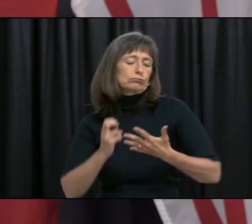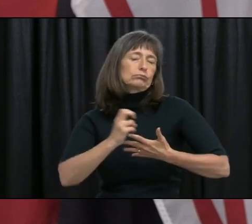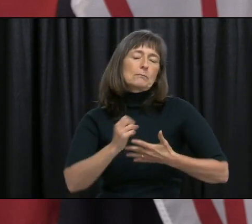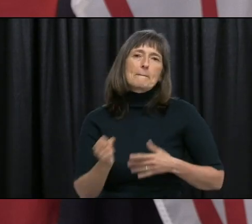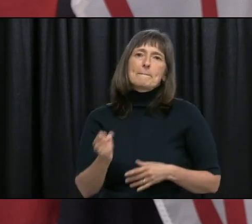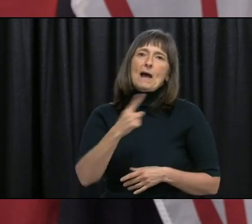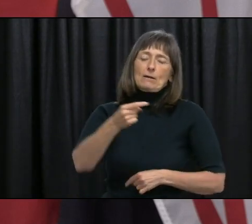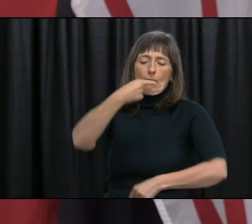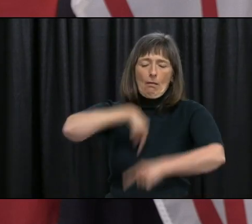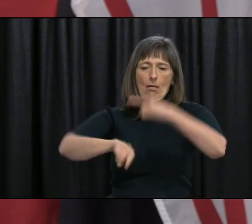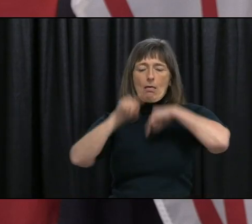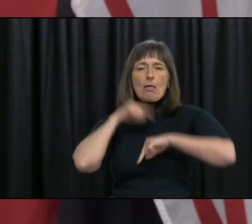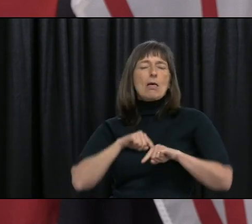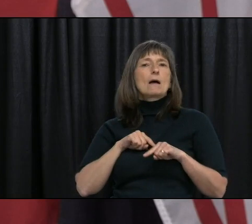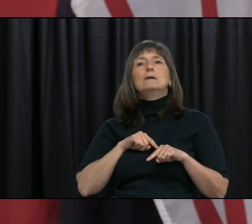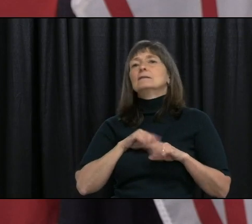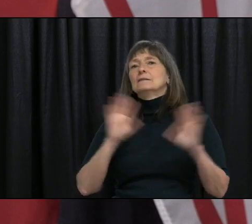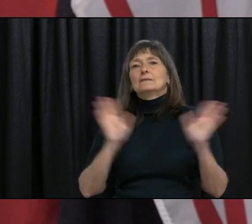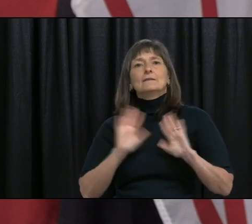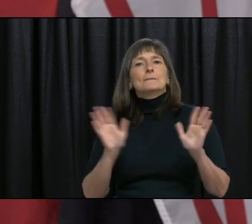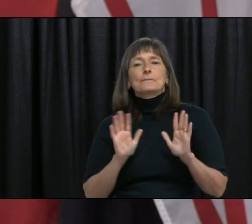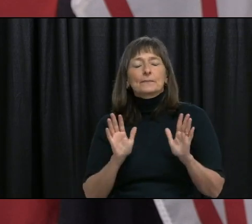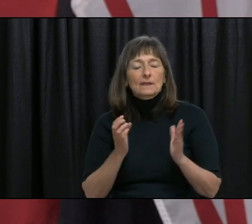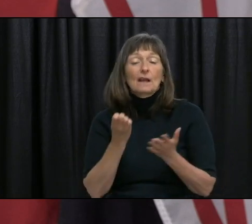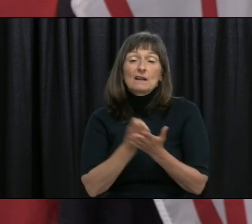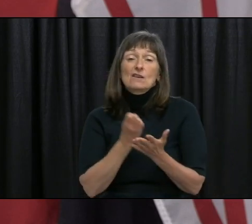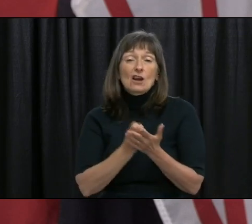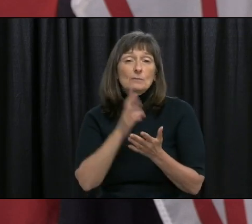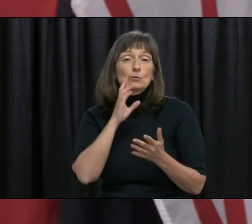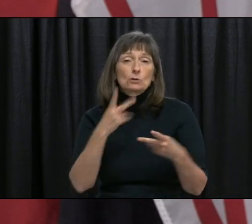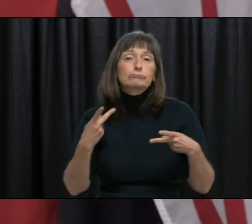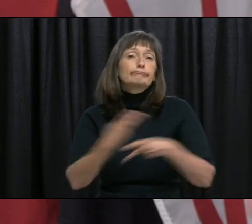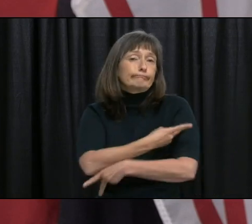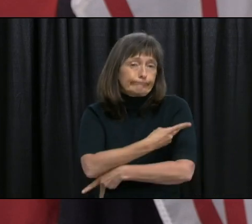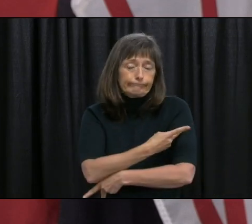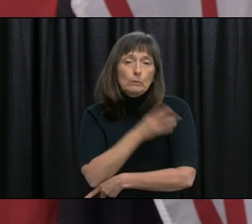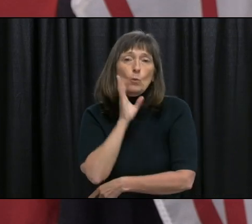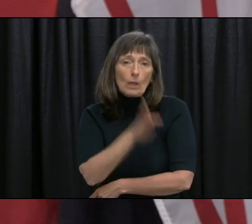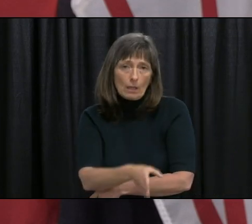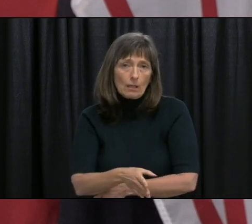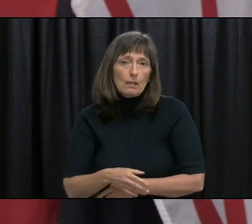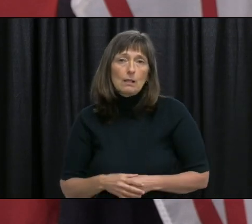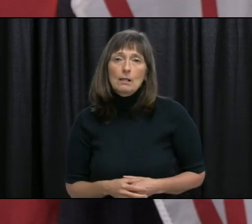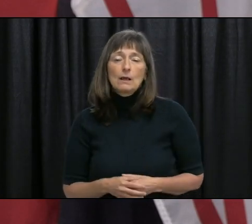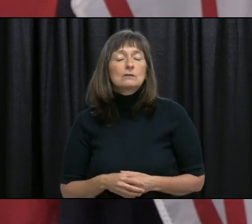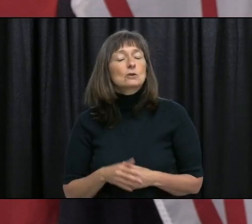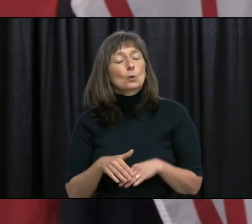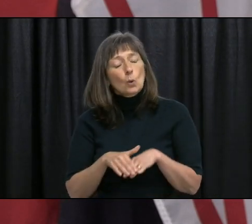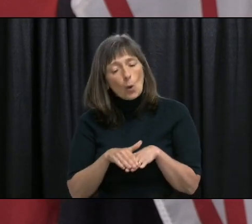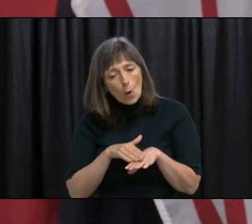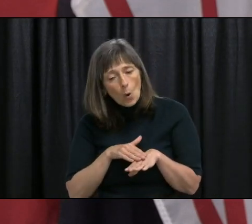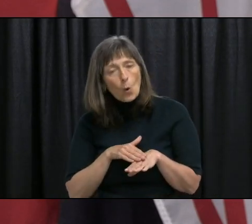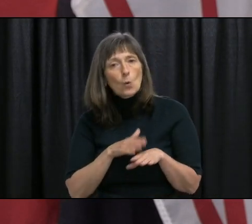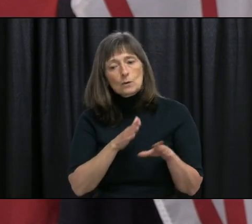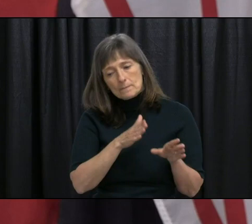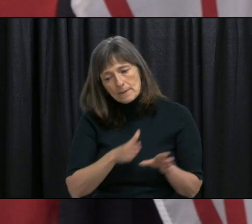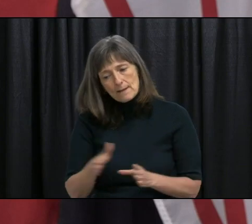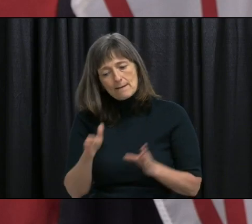economy much more than what the restrictions are doing right now as we move out of this slowly and strategically.